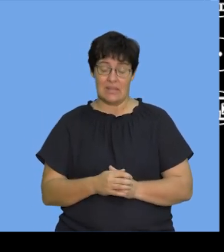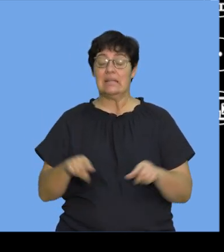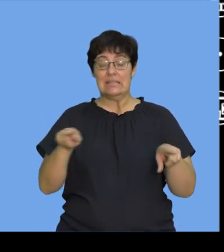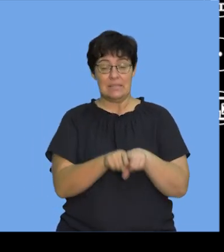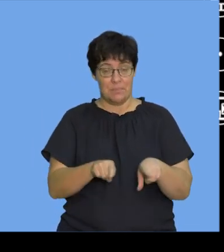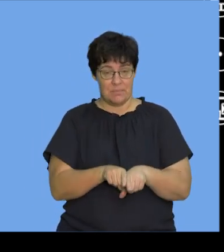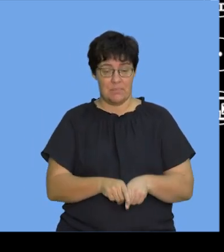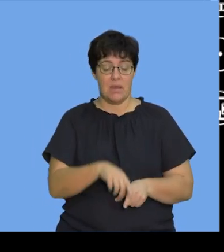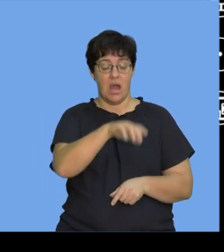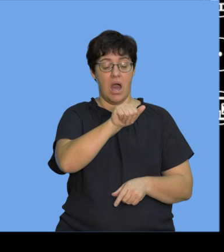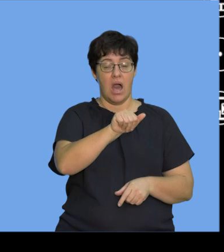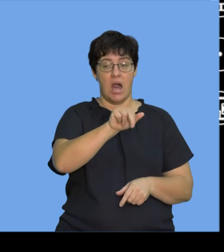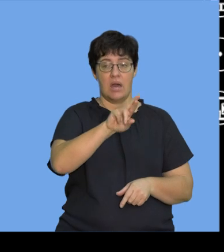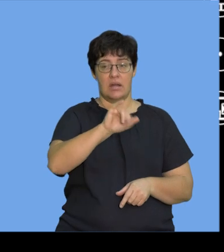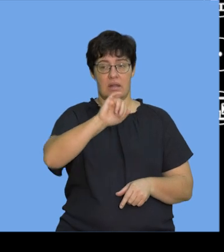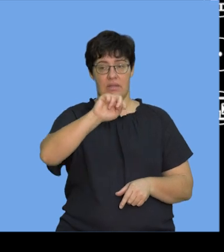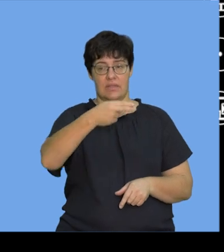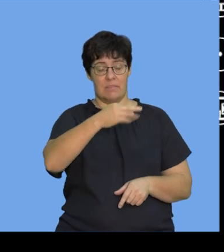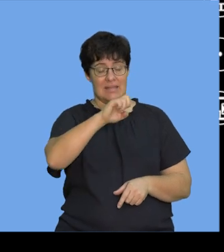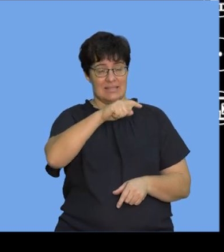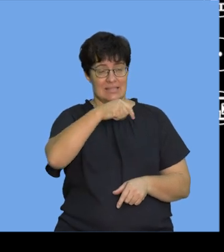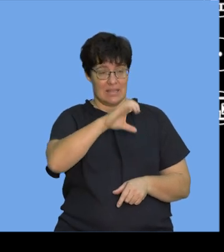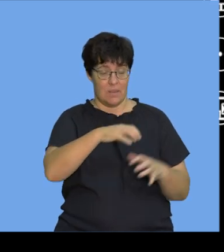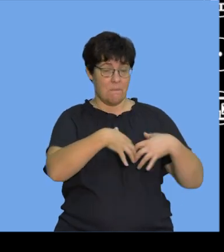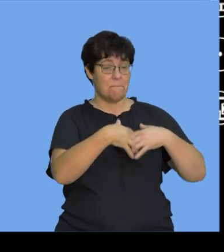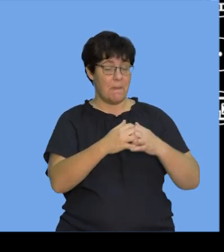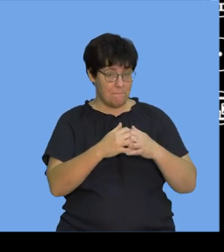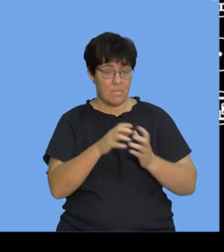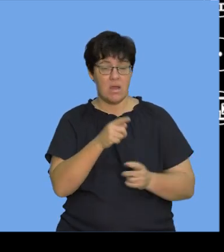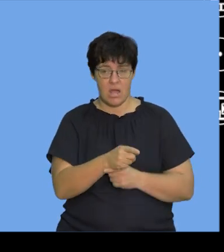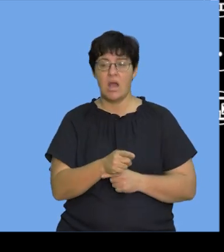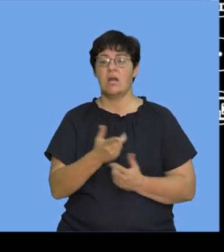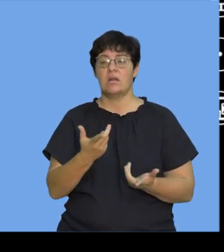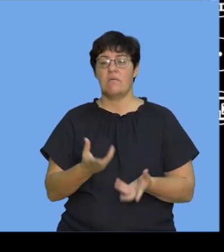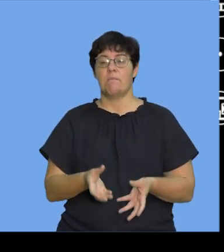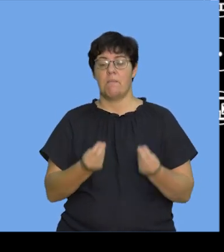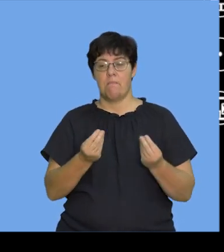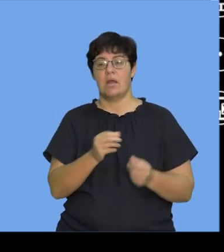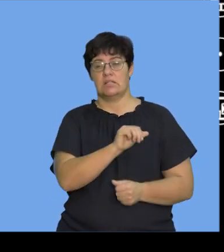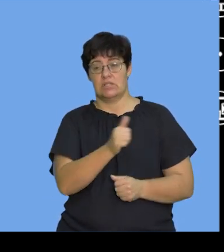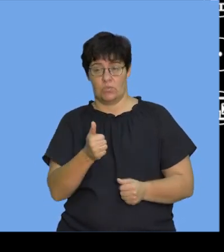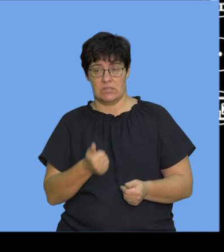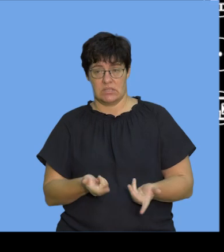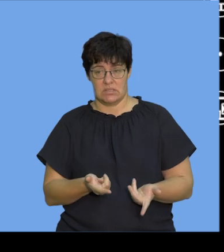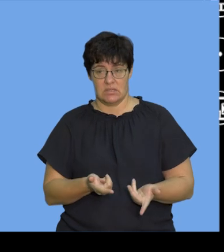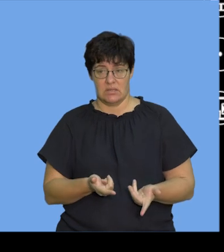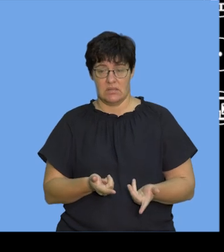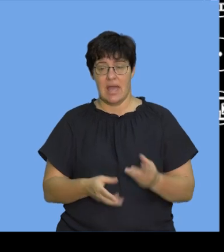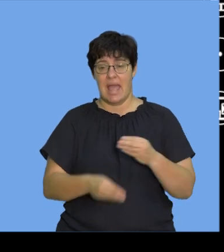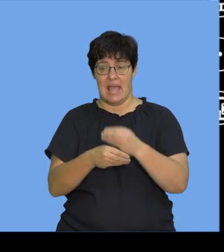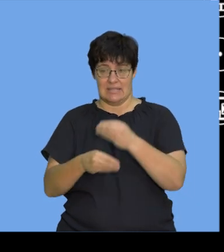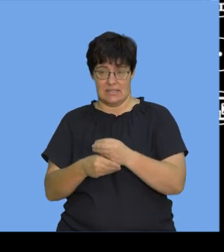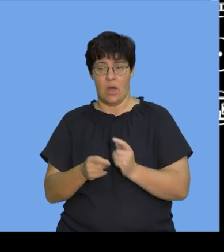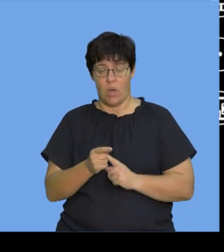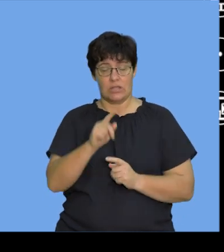an arithmetic series is formed when adding the terms of a sequence where the terms differ by